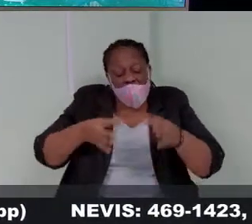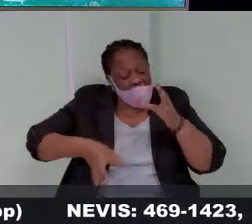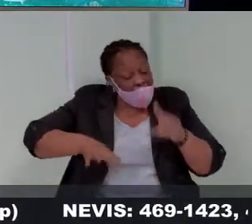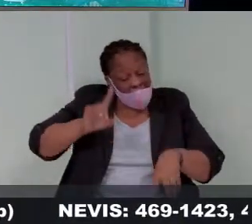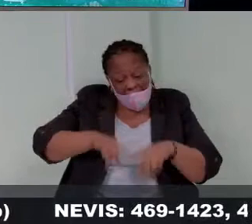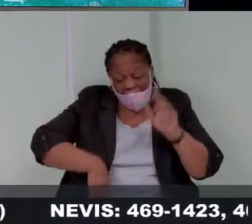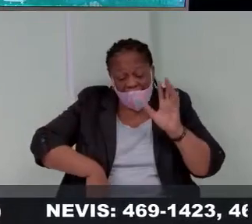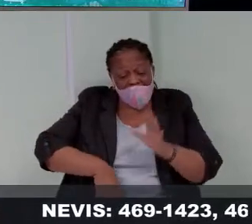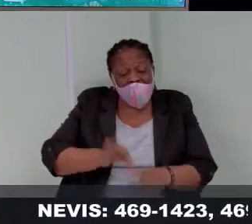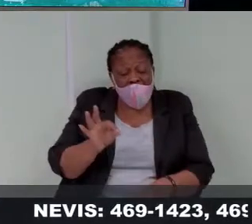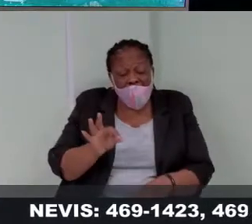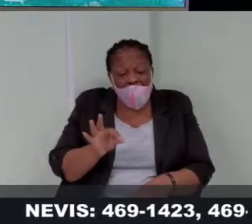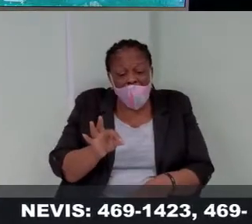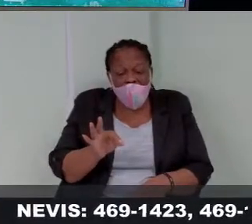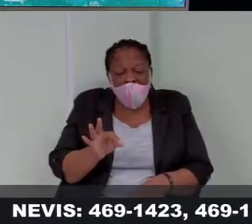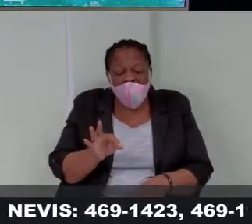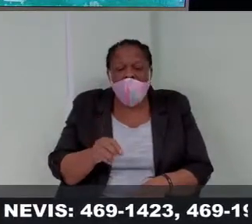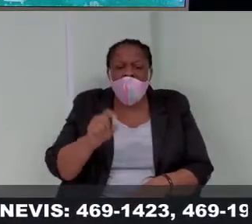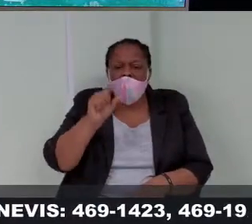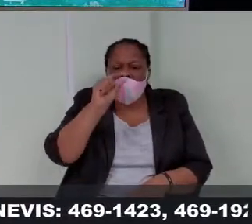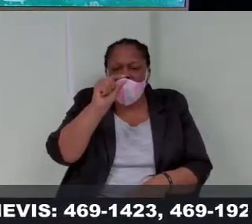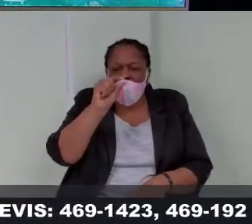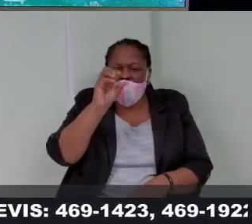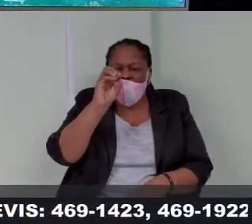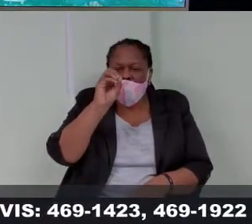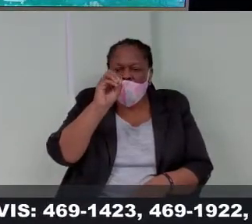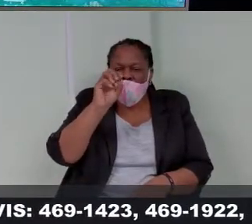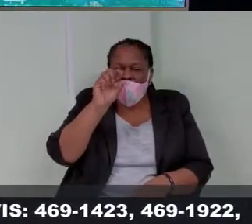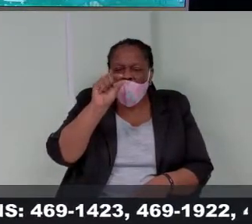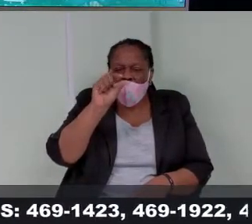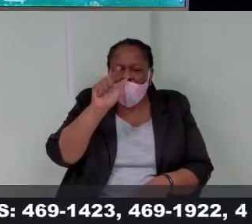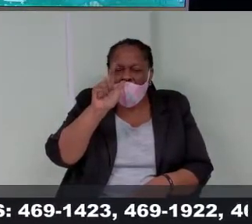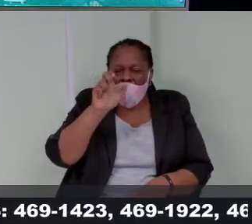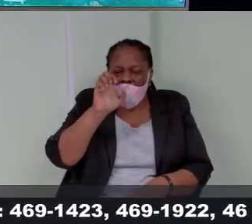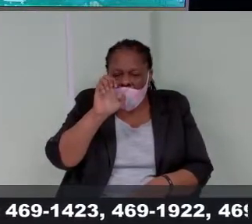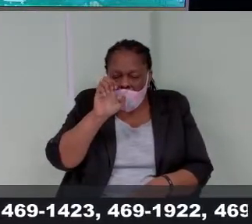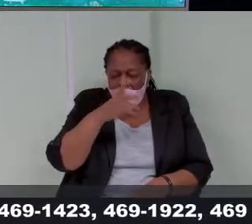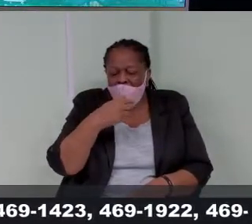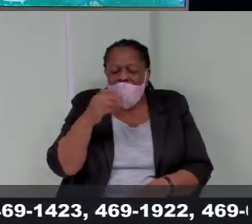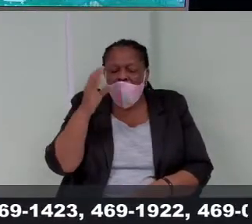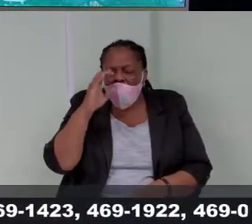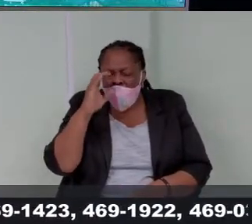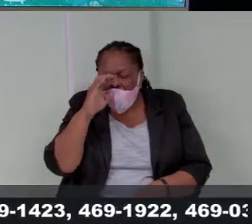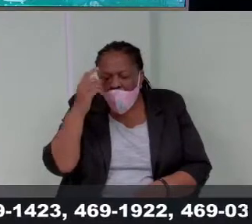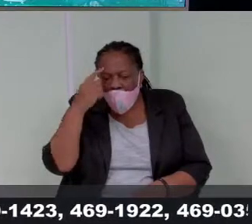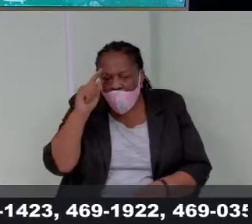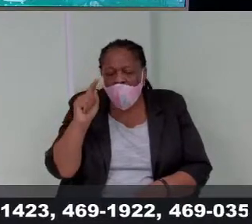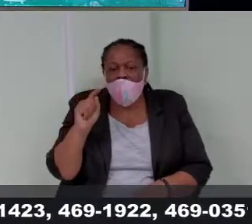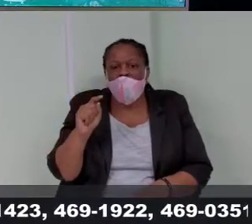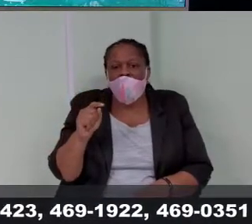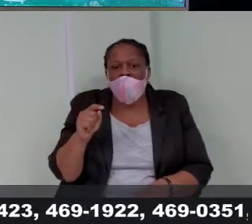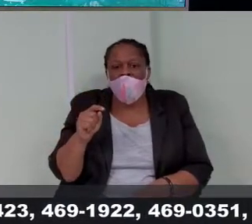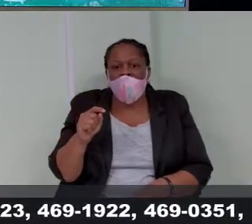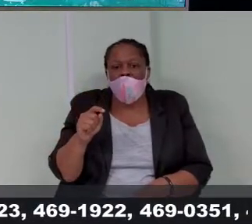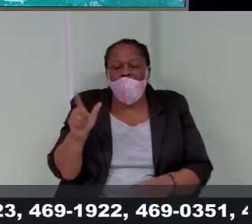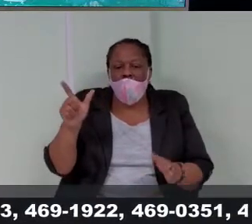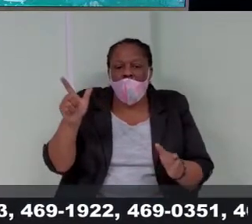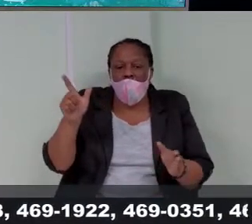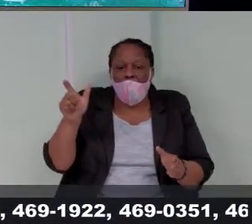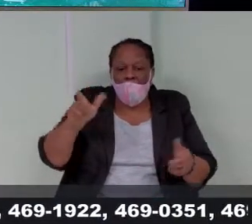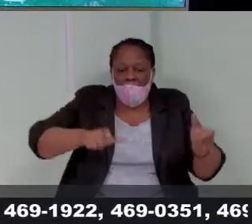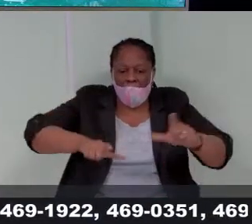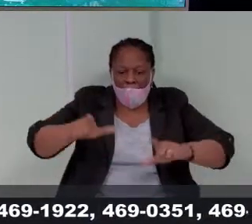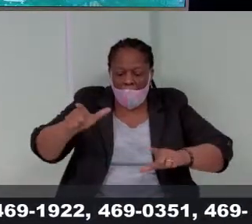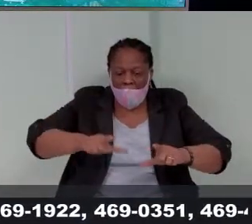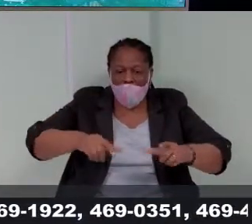your address and Google the nearest accredited lab. And surprisingly, you will find a lab